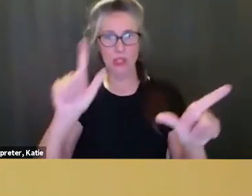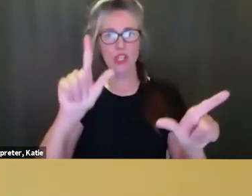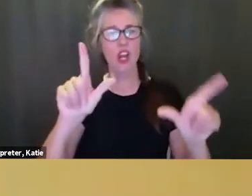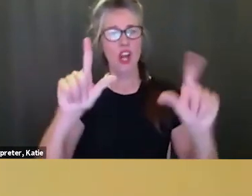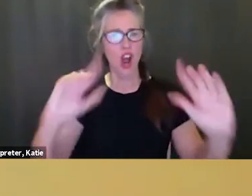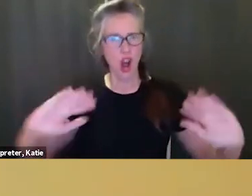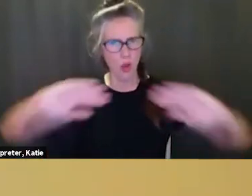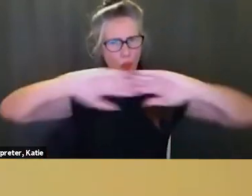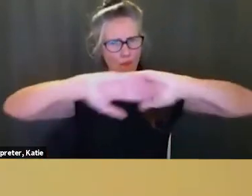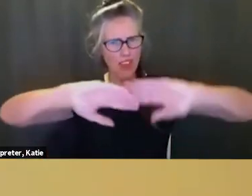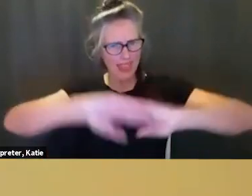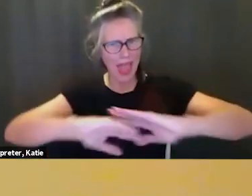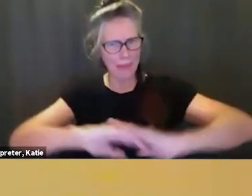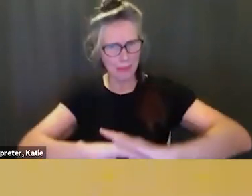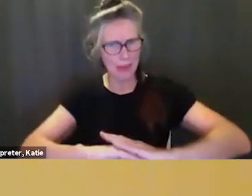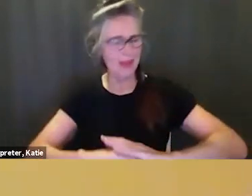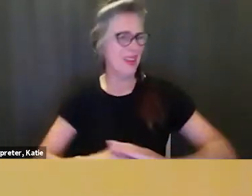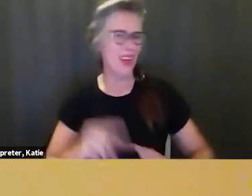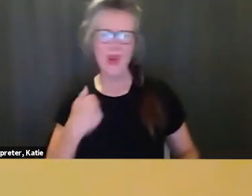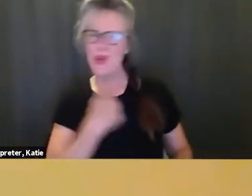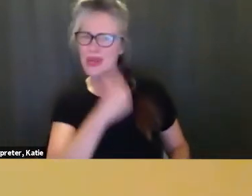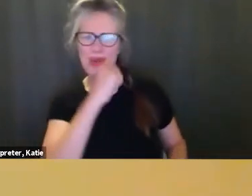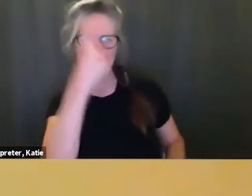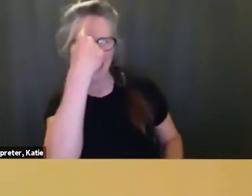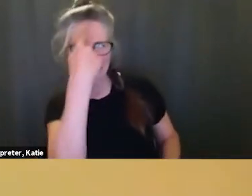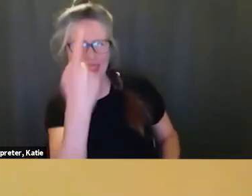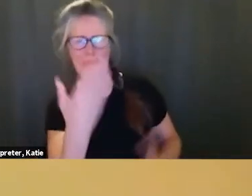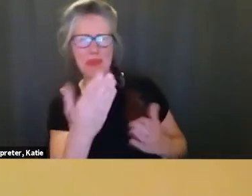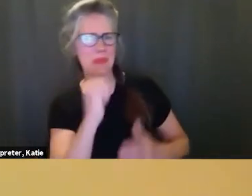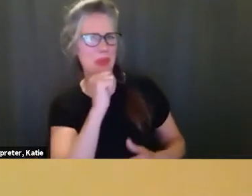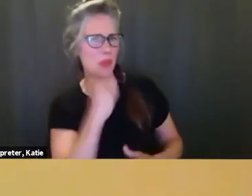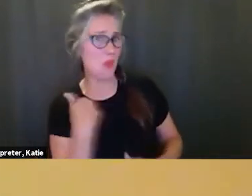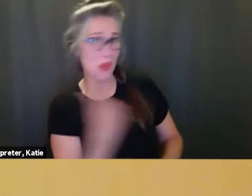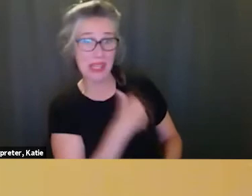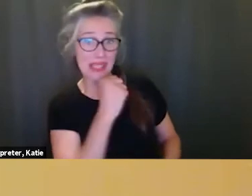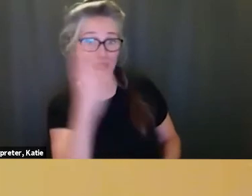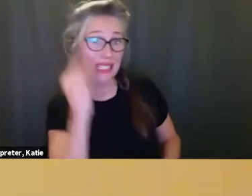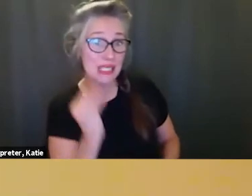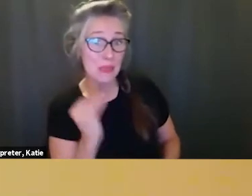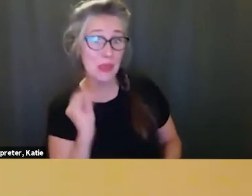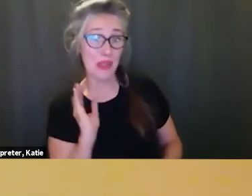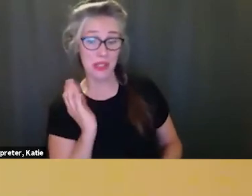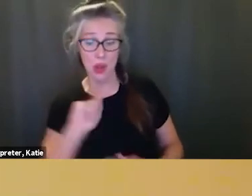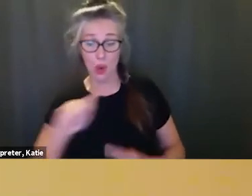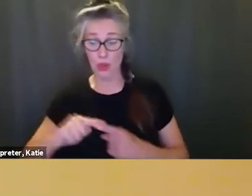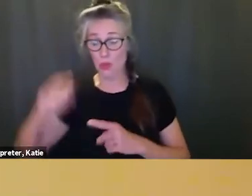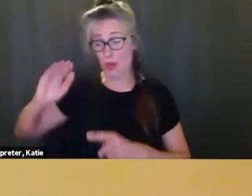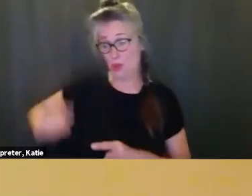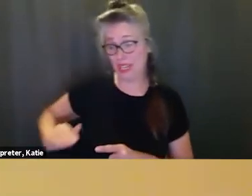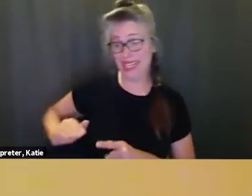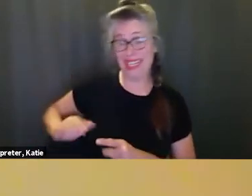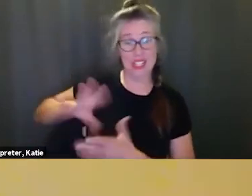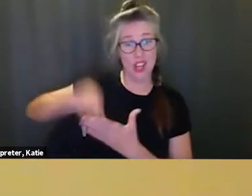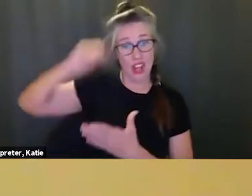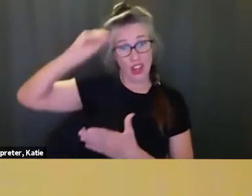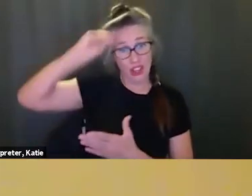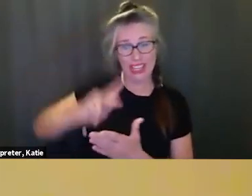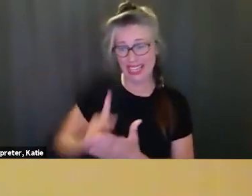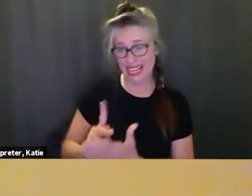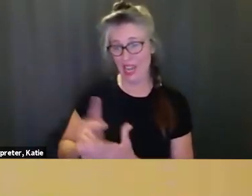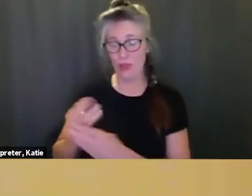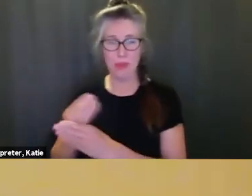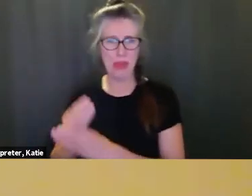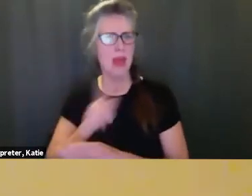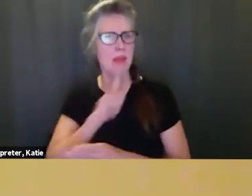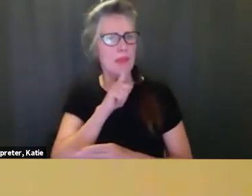overlapped than many of us maybe experienced in our K through 12 math education. And maybe when we think about it, it's like math and language, do